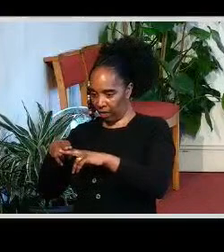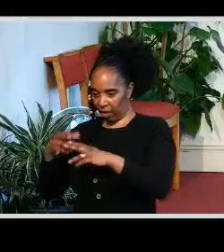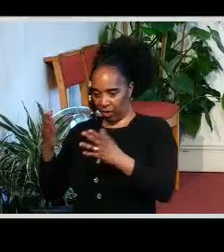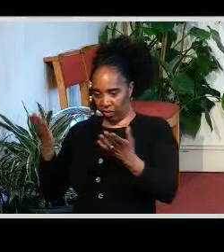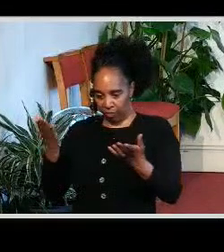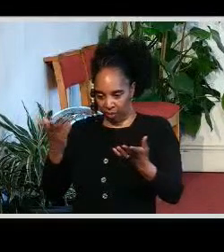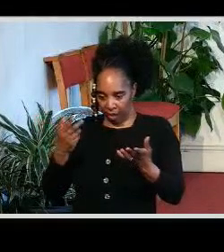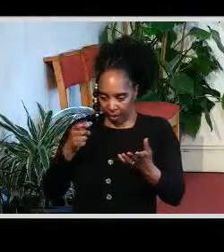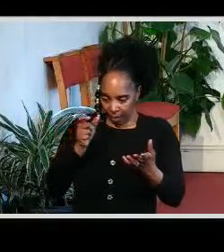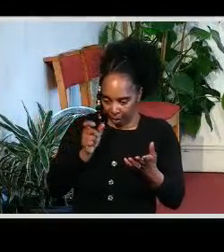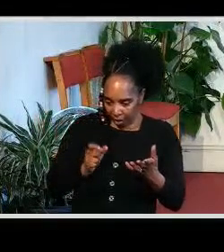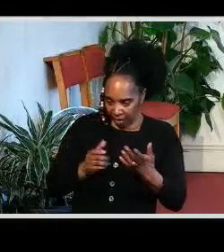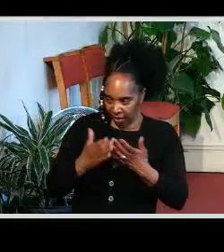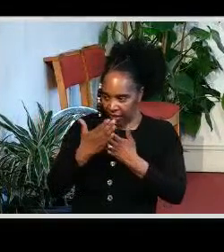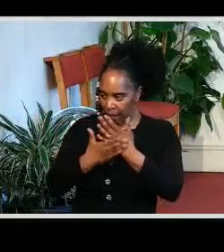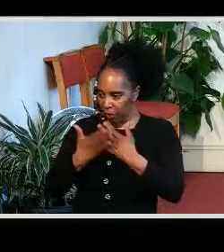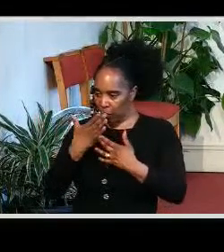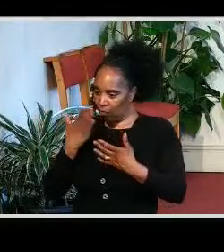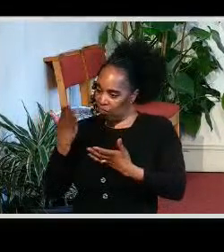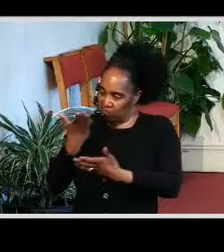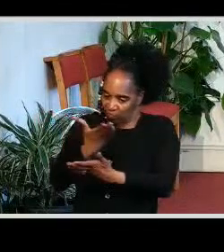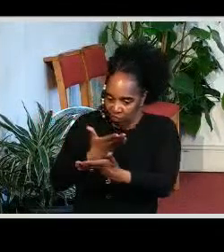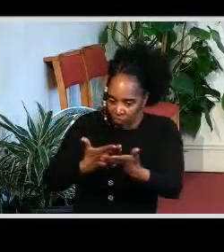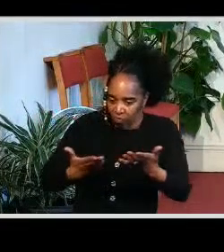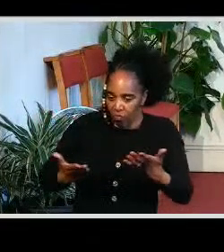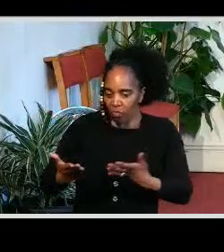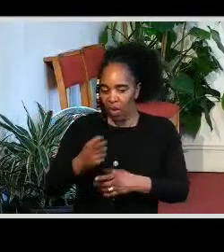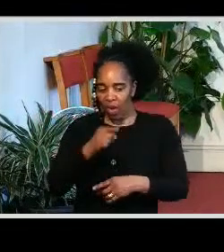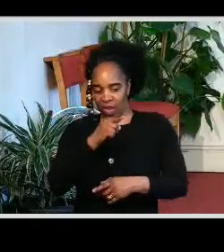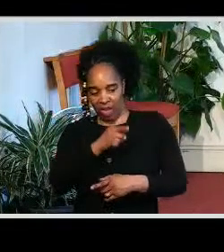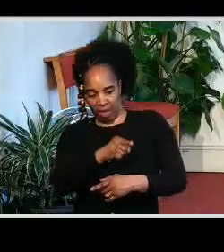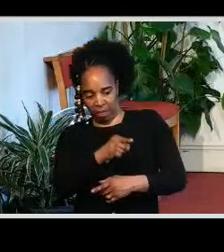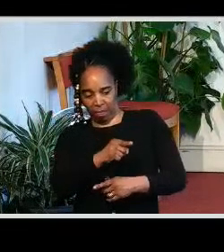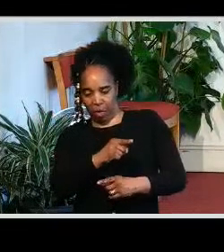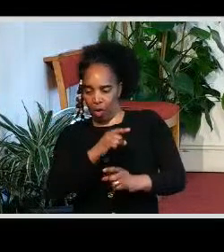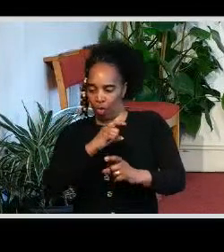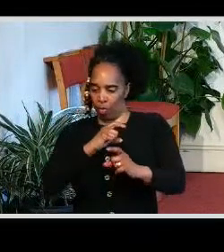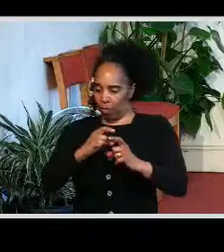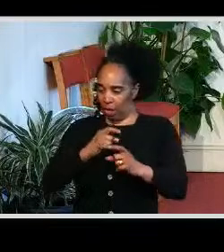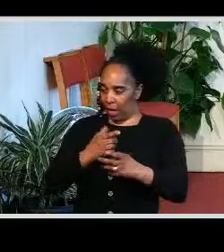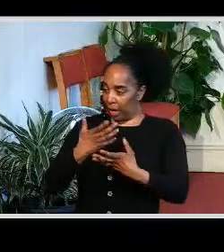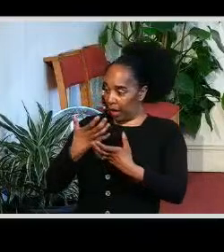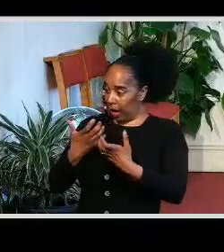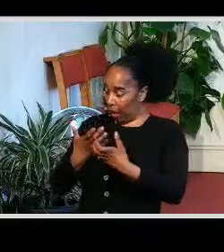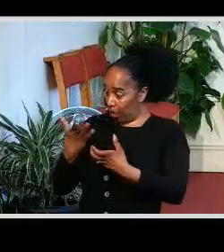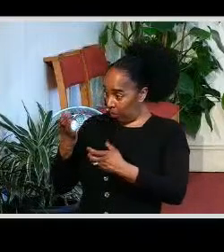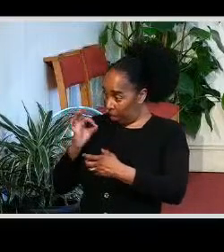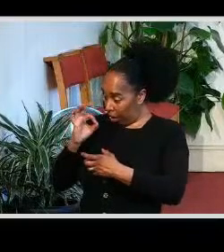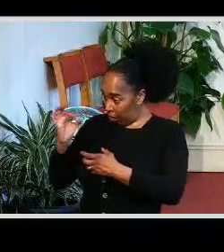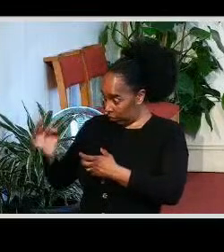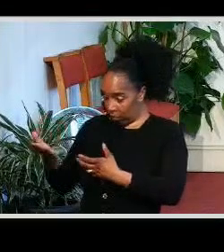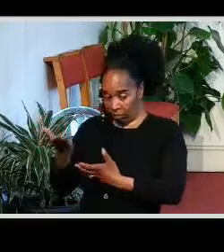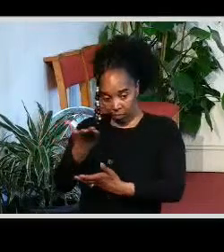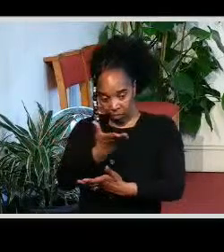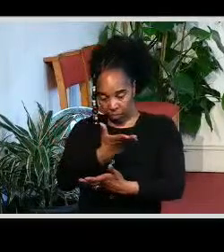find out how do they communicate. I dare say, if I ask this